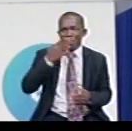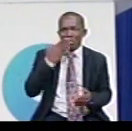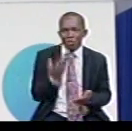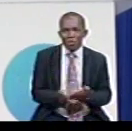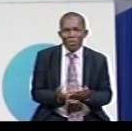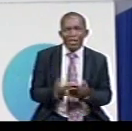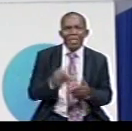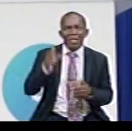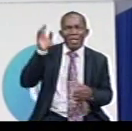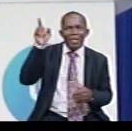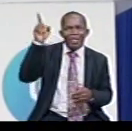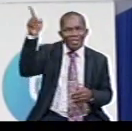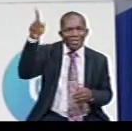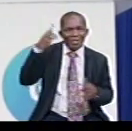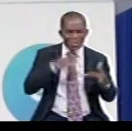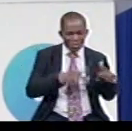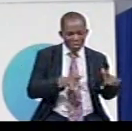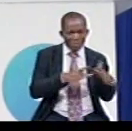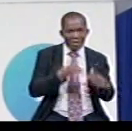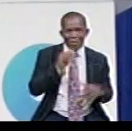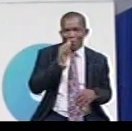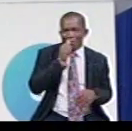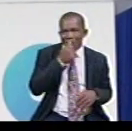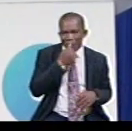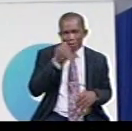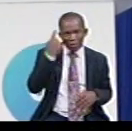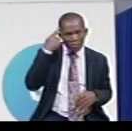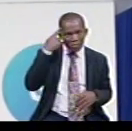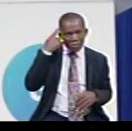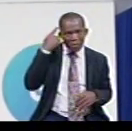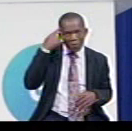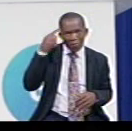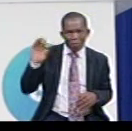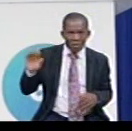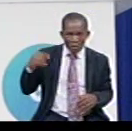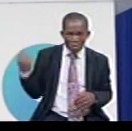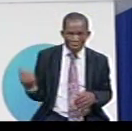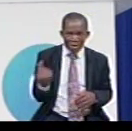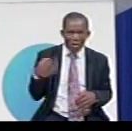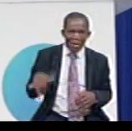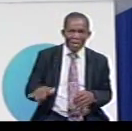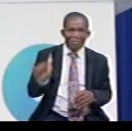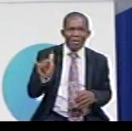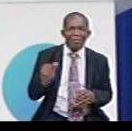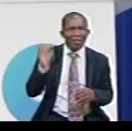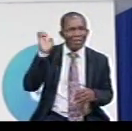mercy endureth forever. He heareth the prayer of His children.